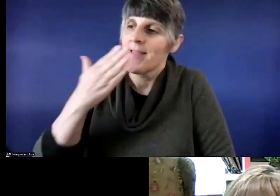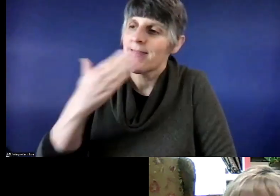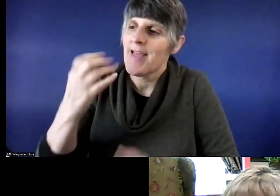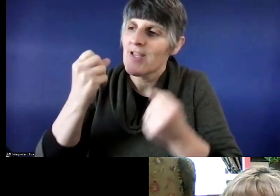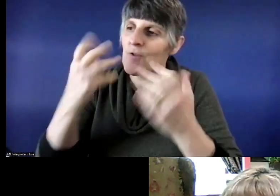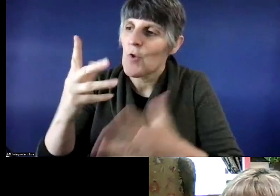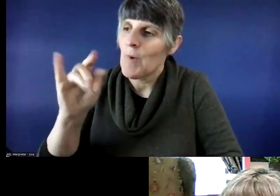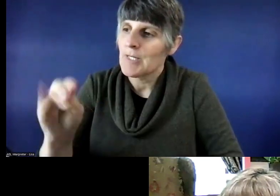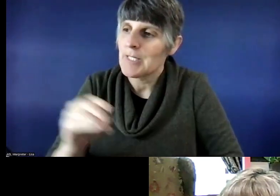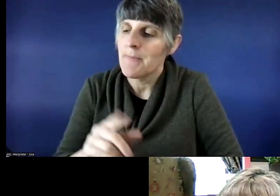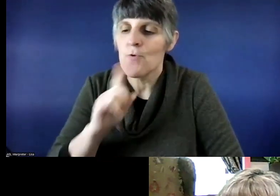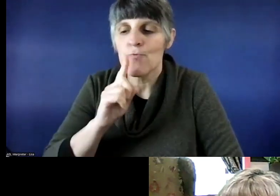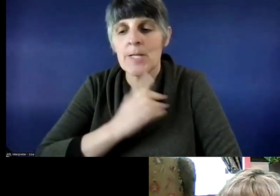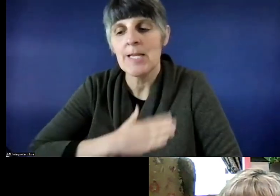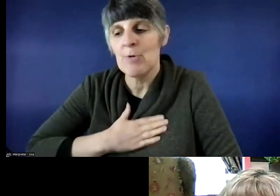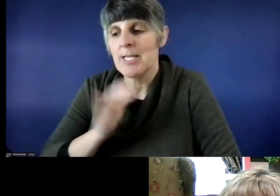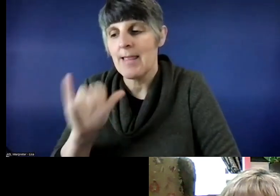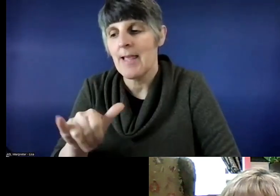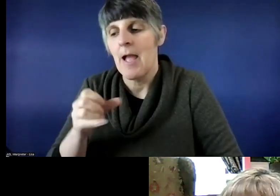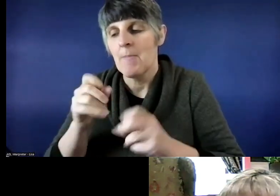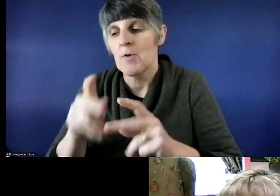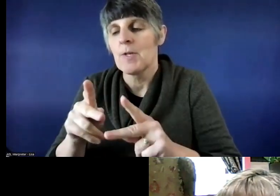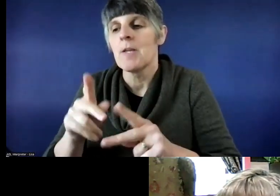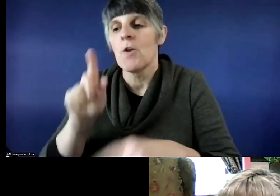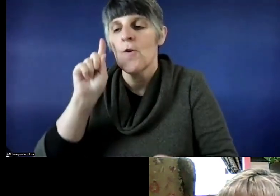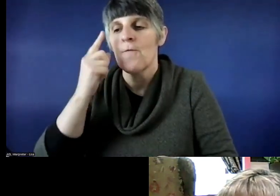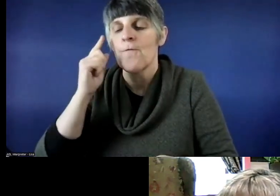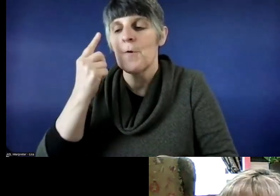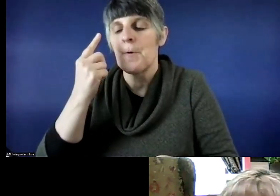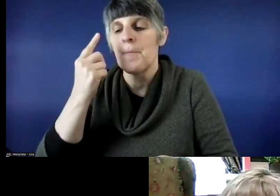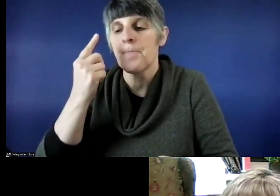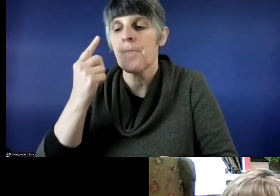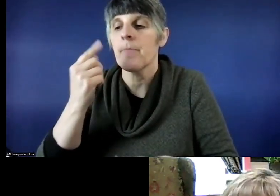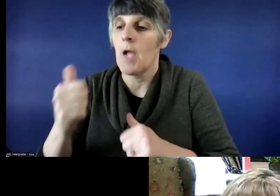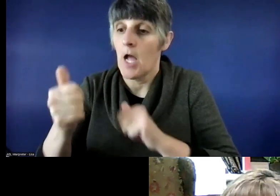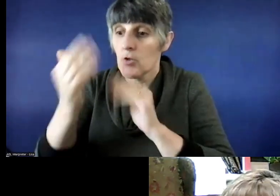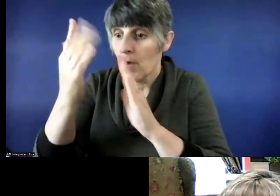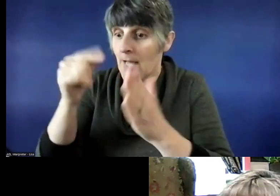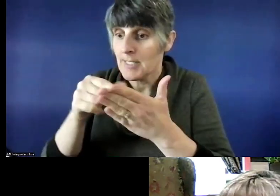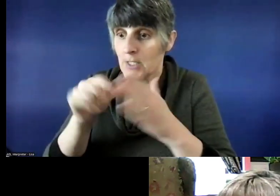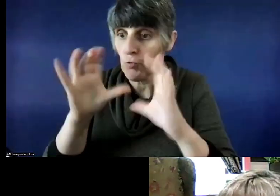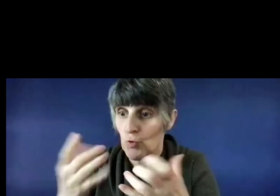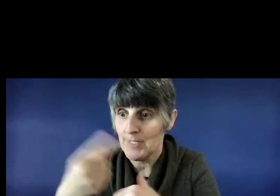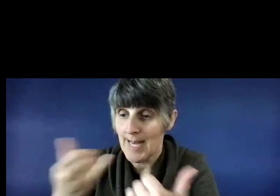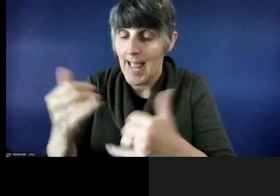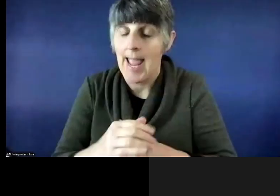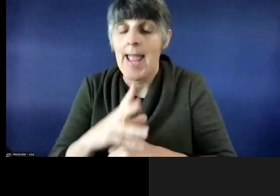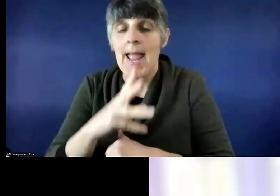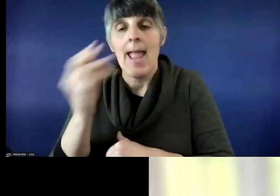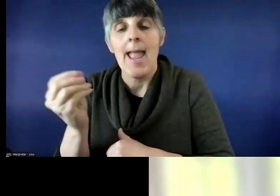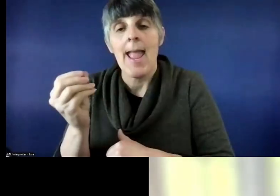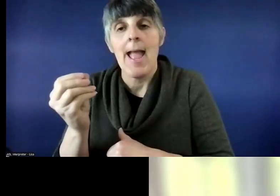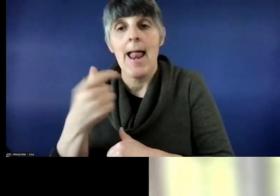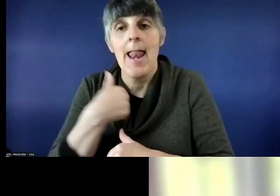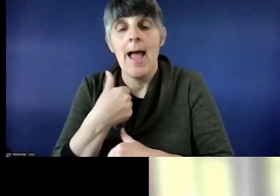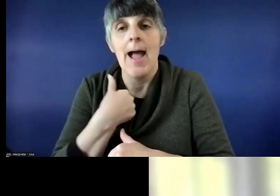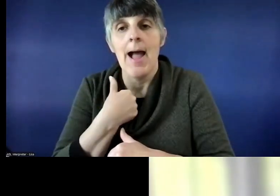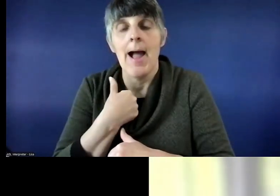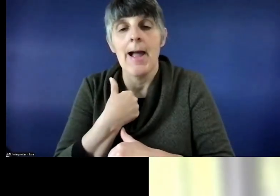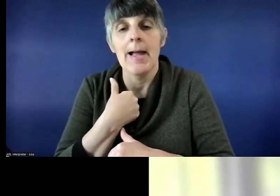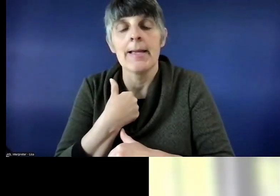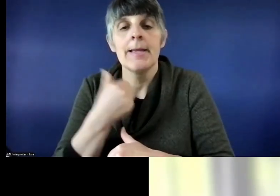much, Tim. Really appreciate the opportunity to address this group today. And I,